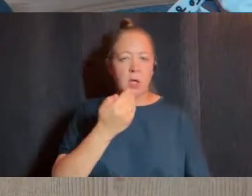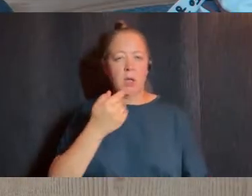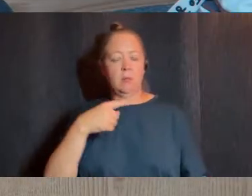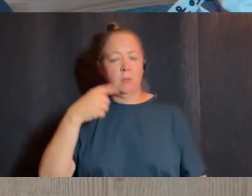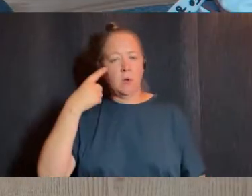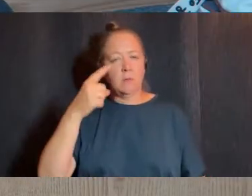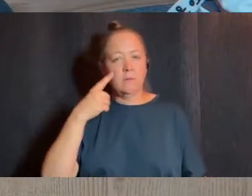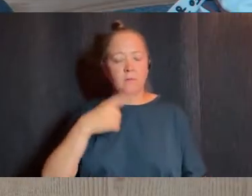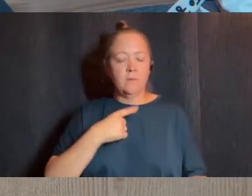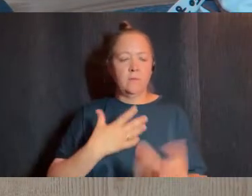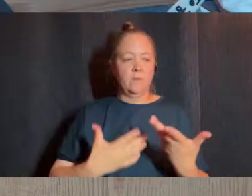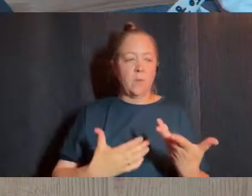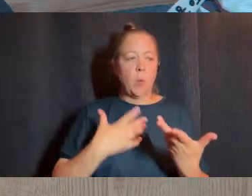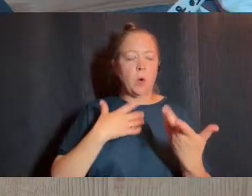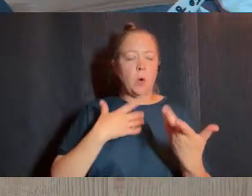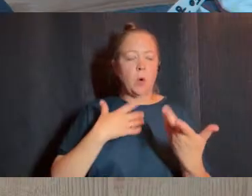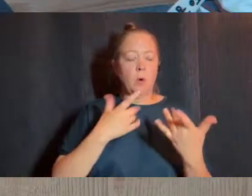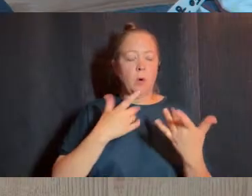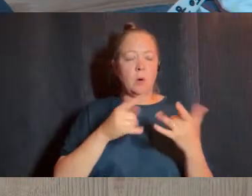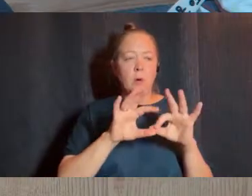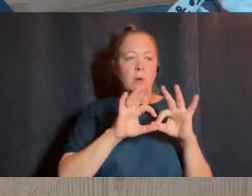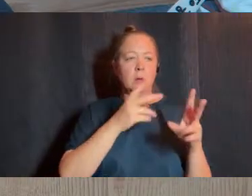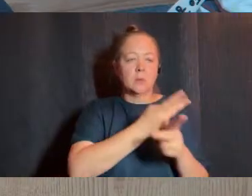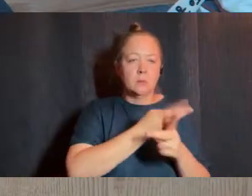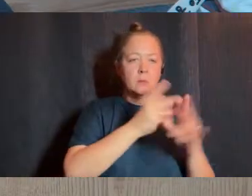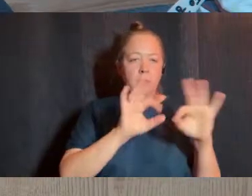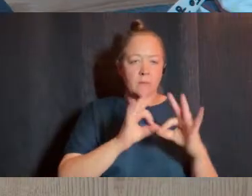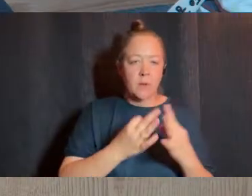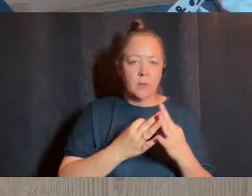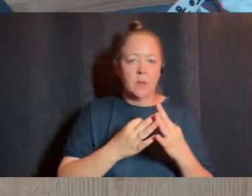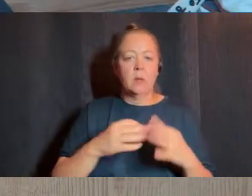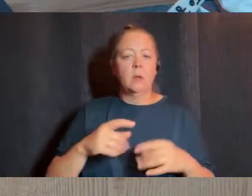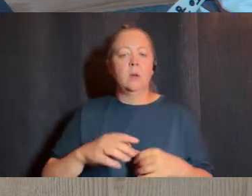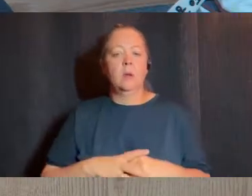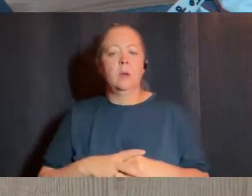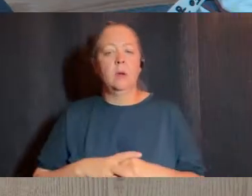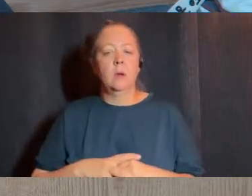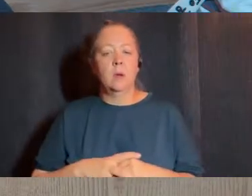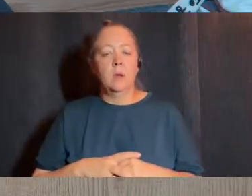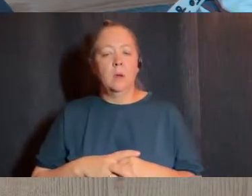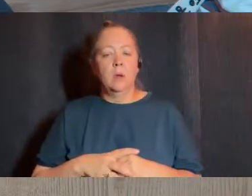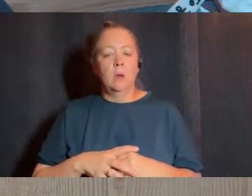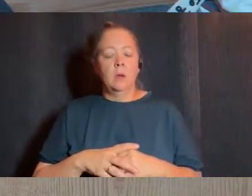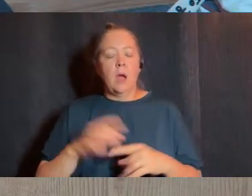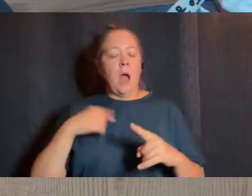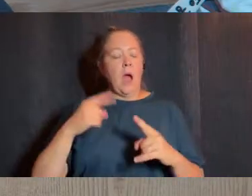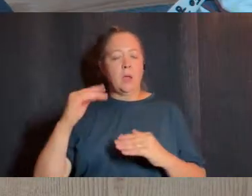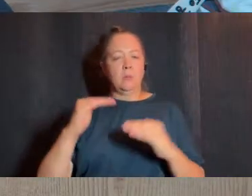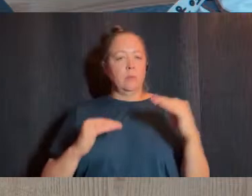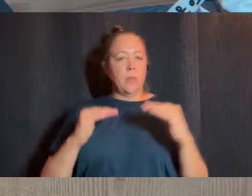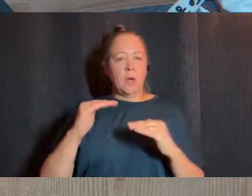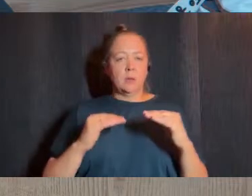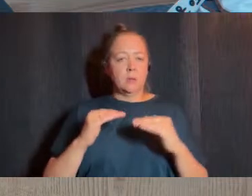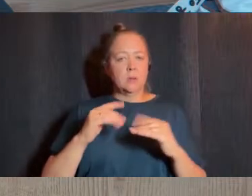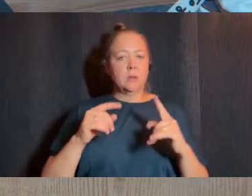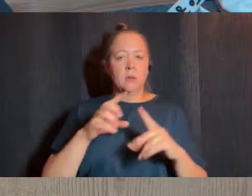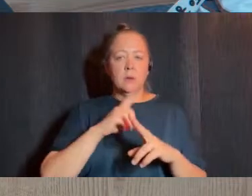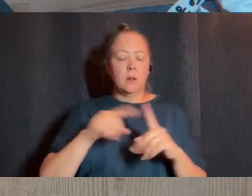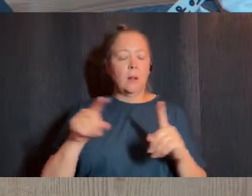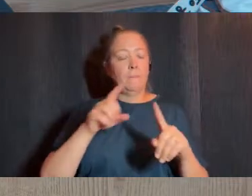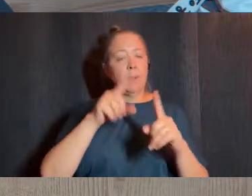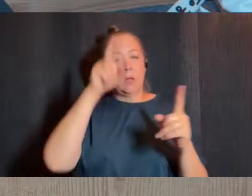elected life with being a mom, but I will tell you this without any shame and with pride, that my family will always come